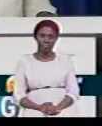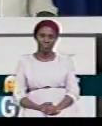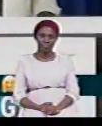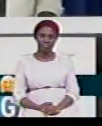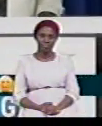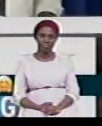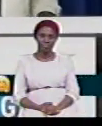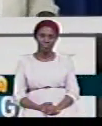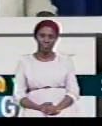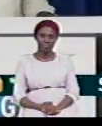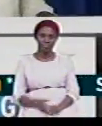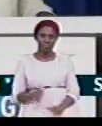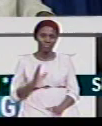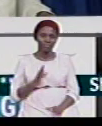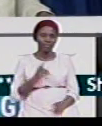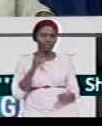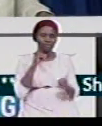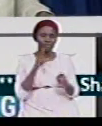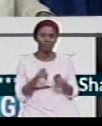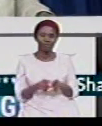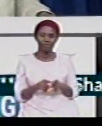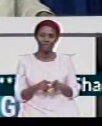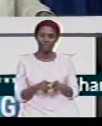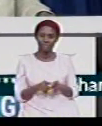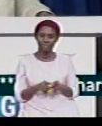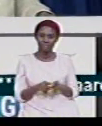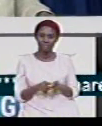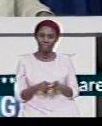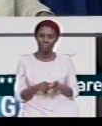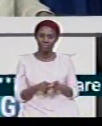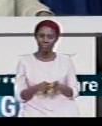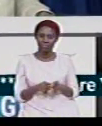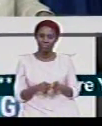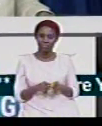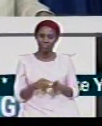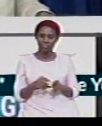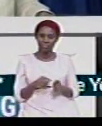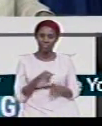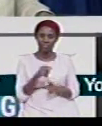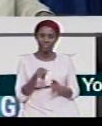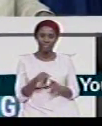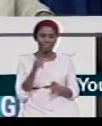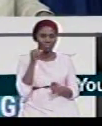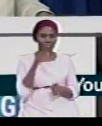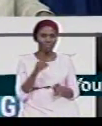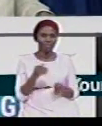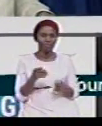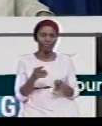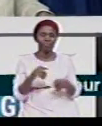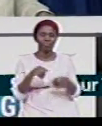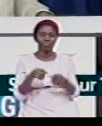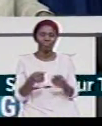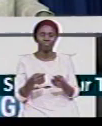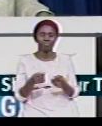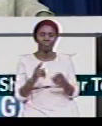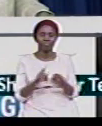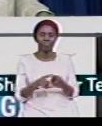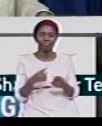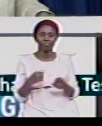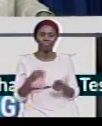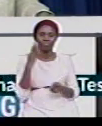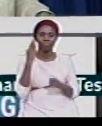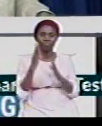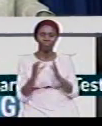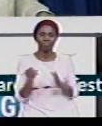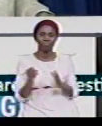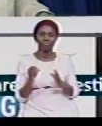Our sister is from Kumasi. When she attended the ministerial conference, after the prayer of the man of God, what she